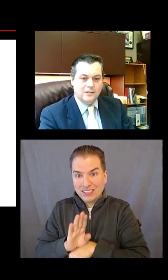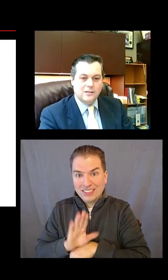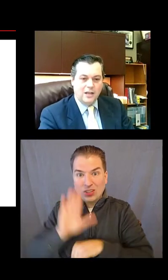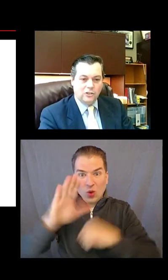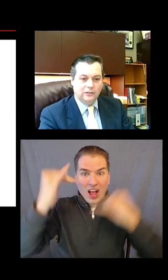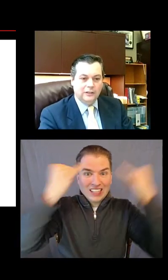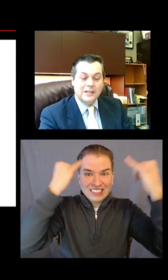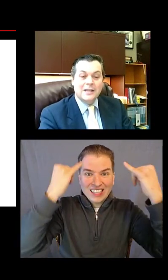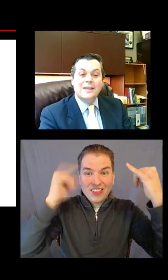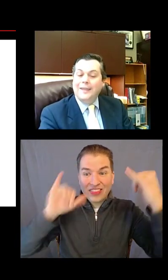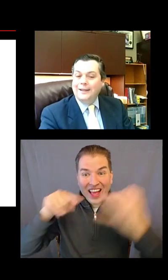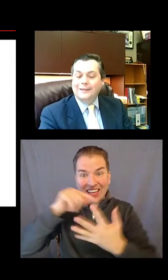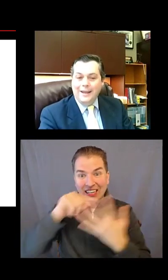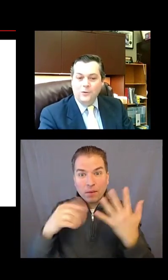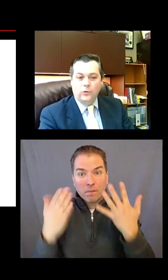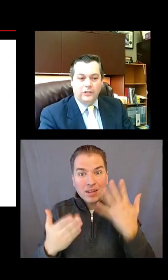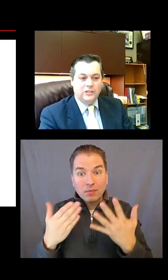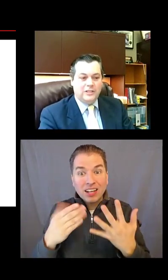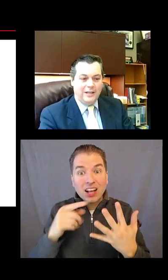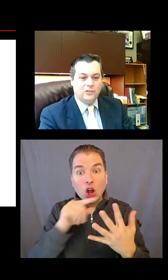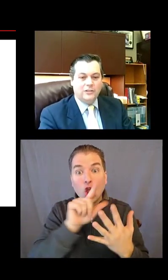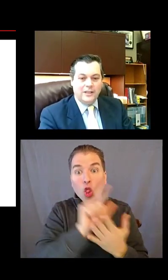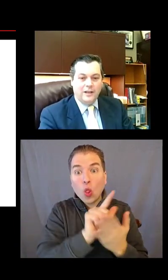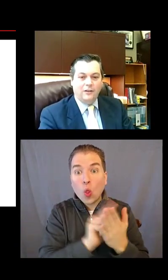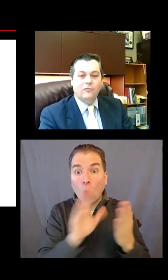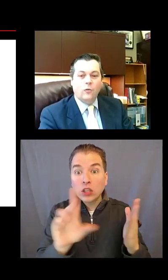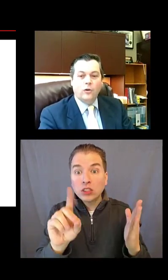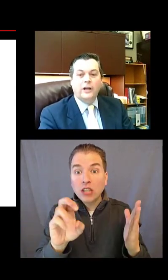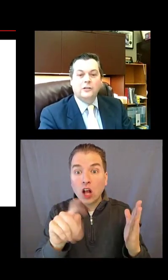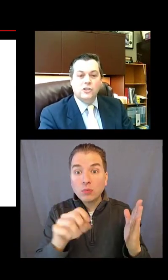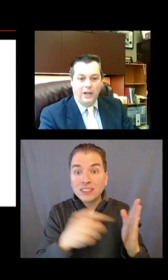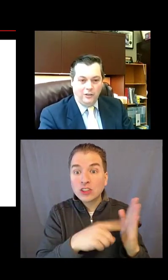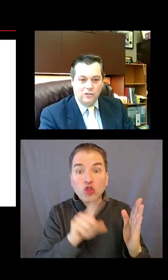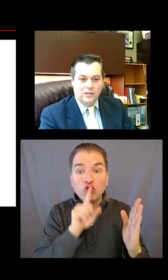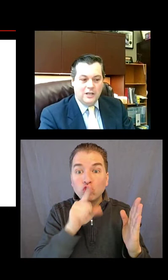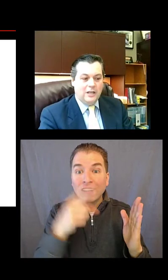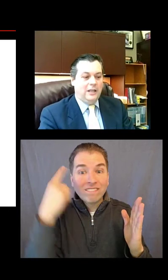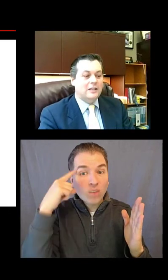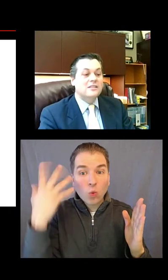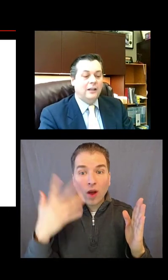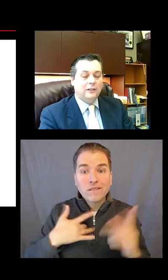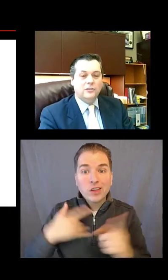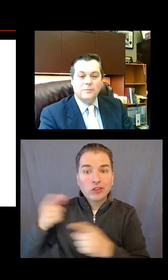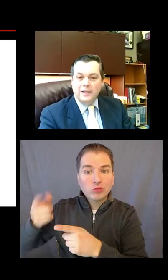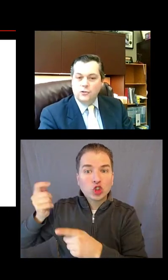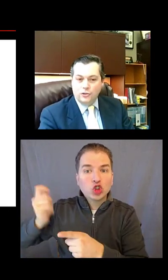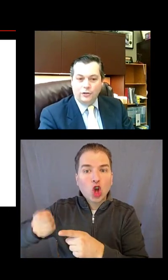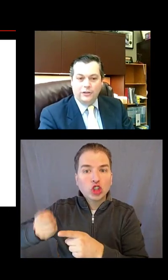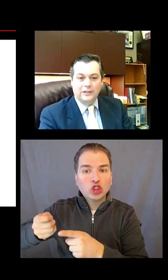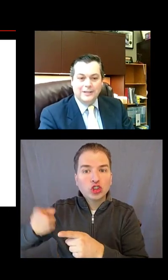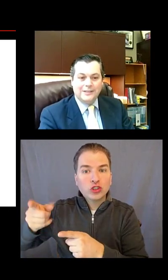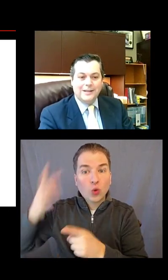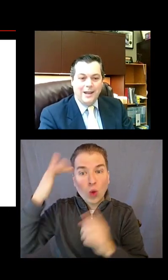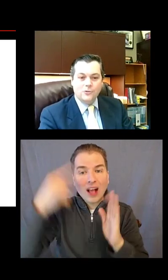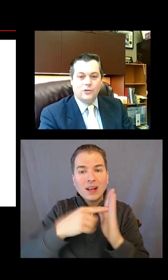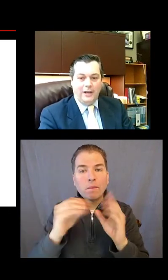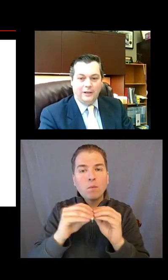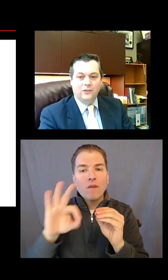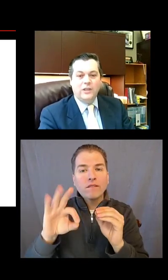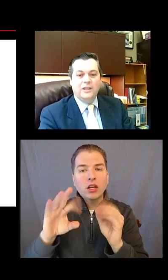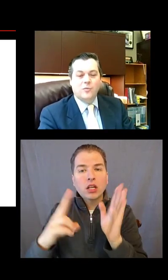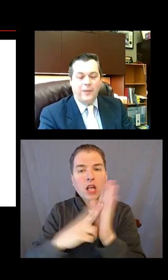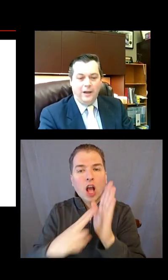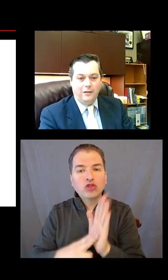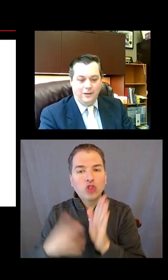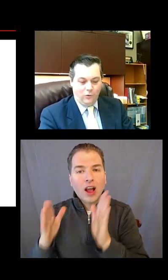the line discussion. That language is actually there for a judge. It is there to make sure that this contract